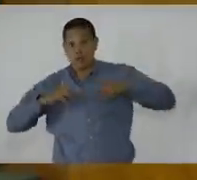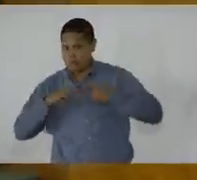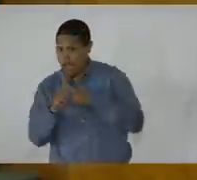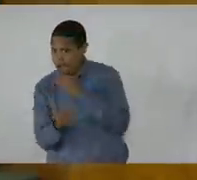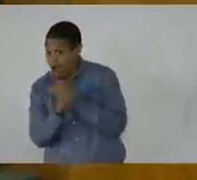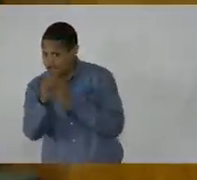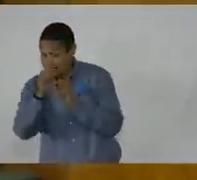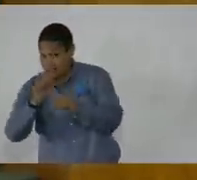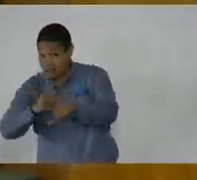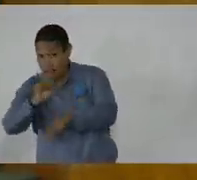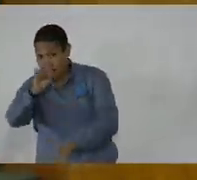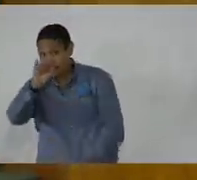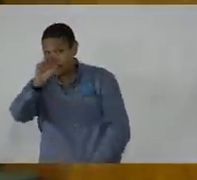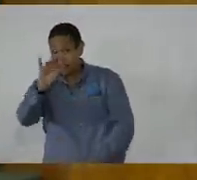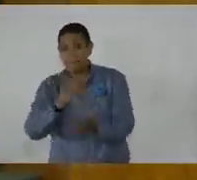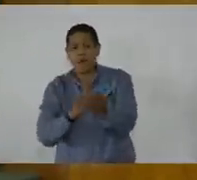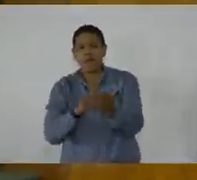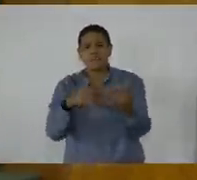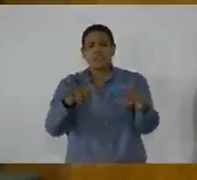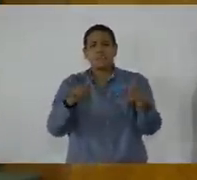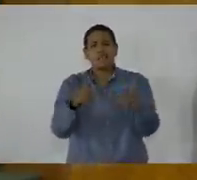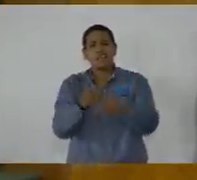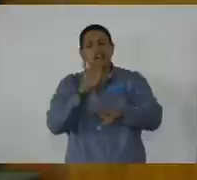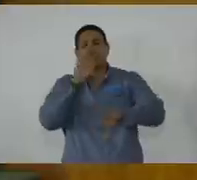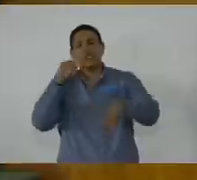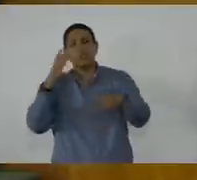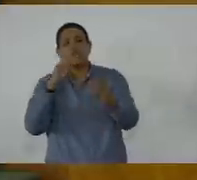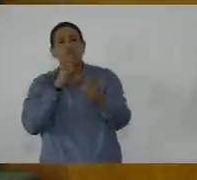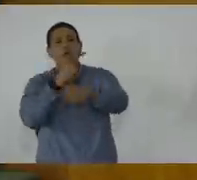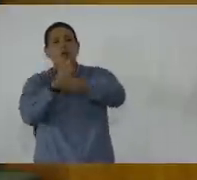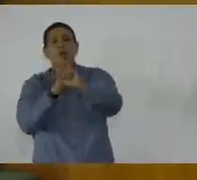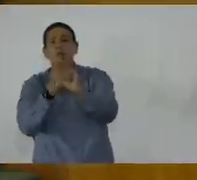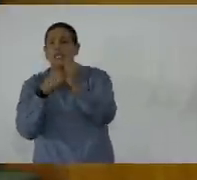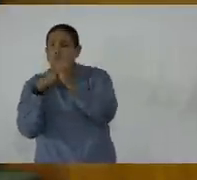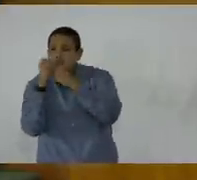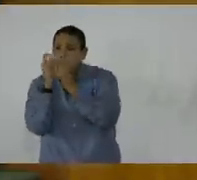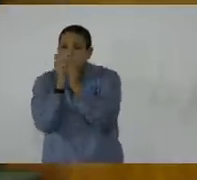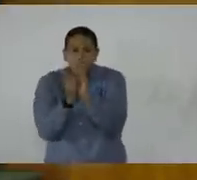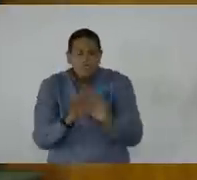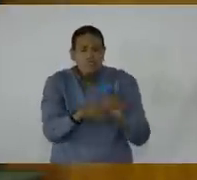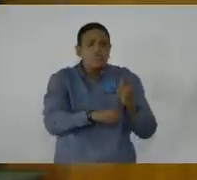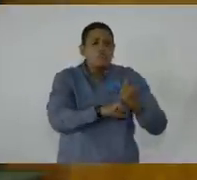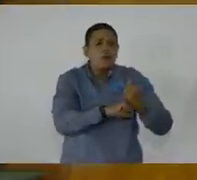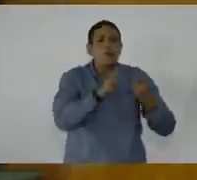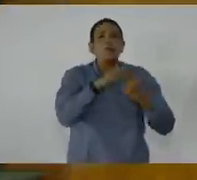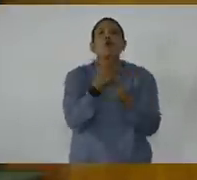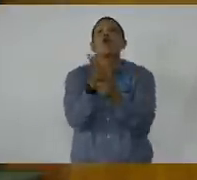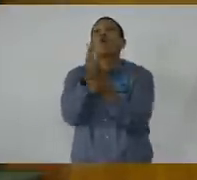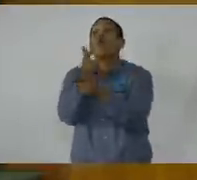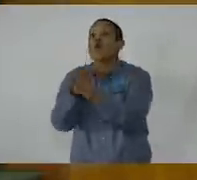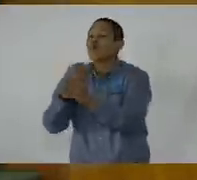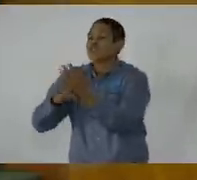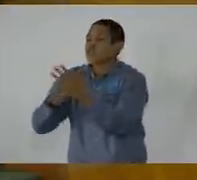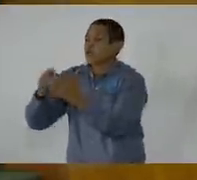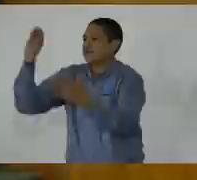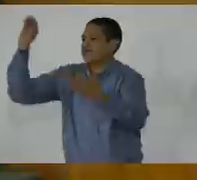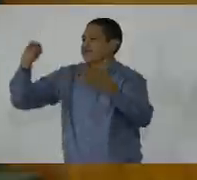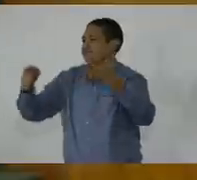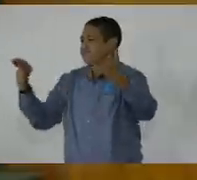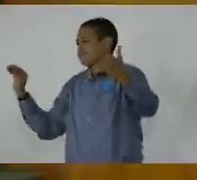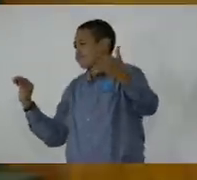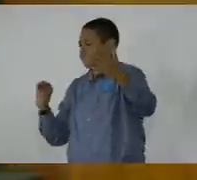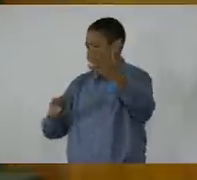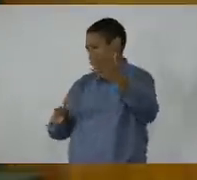the Exim Bank continued to provide loan restructuring support and loan rescheduling amounting to